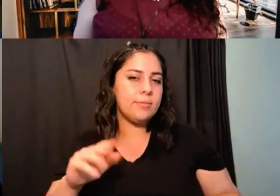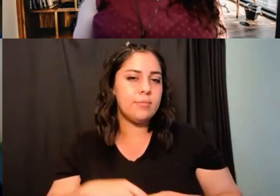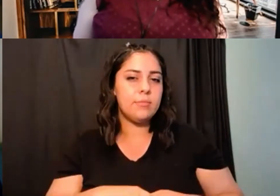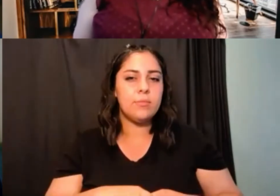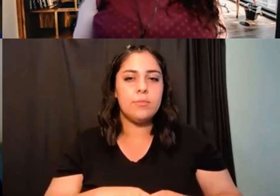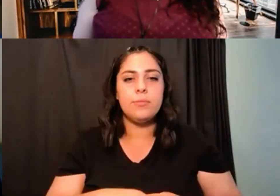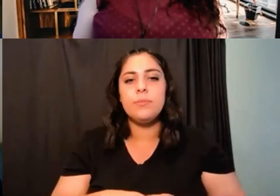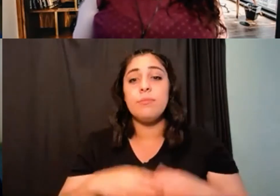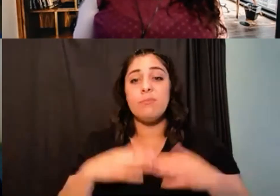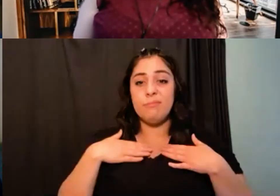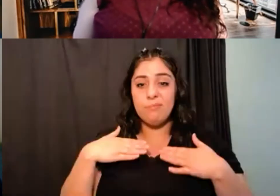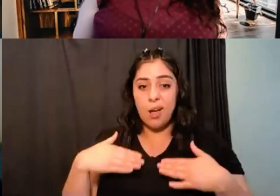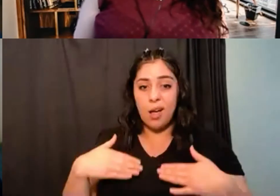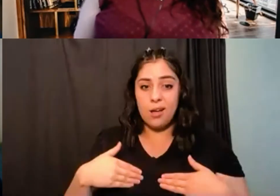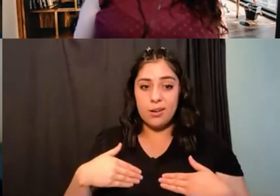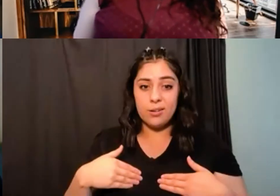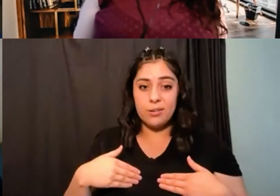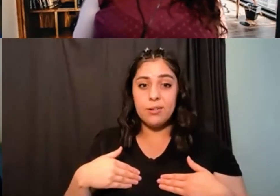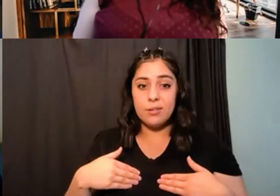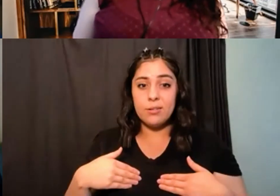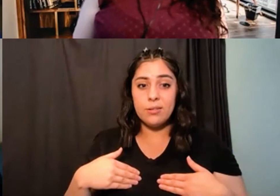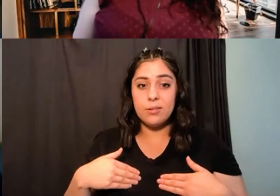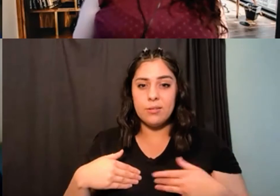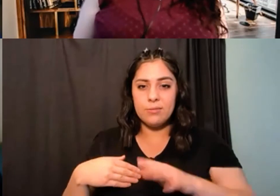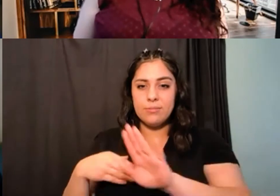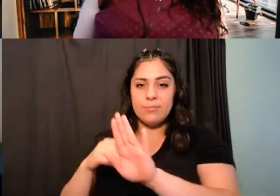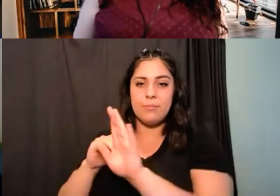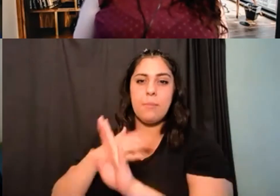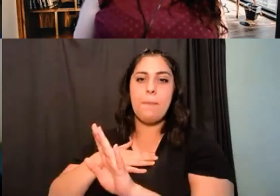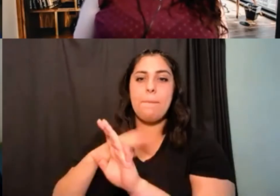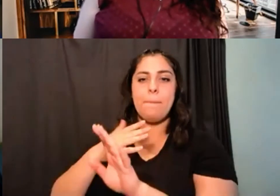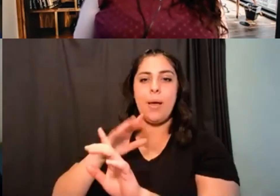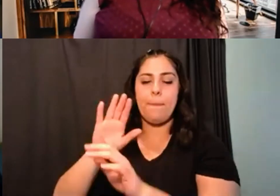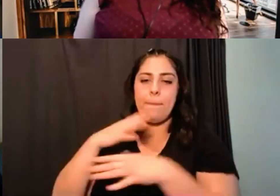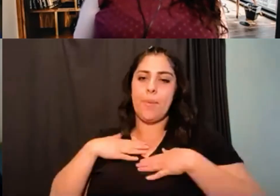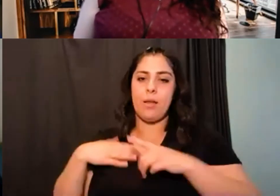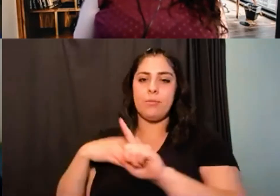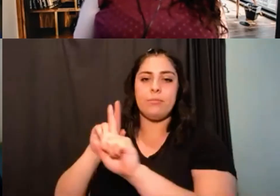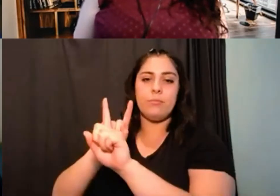bones, his body, he binds his body to mine and thaws against the